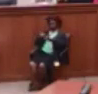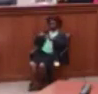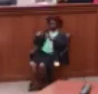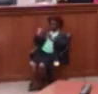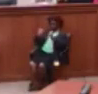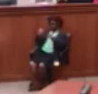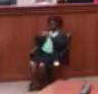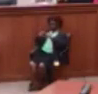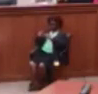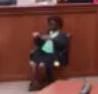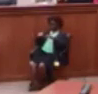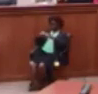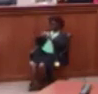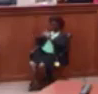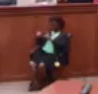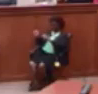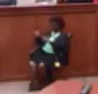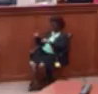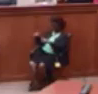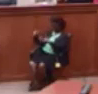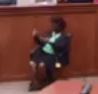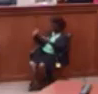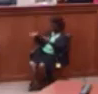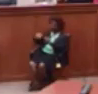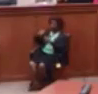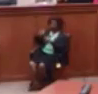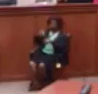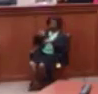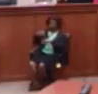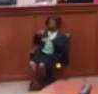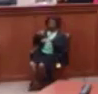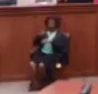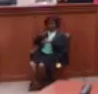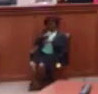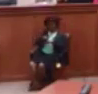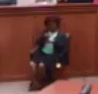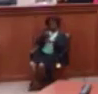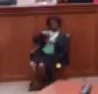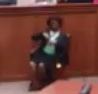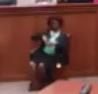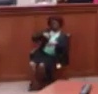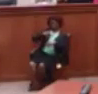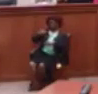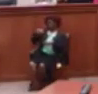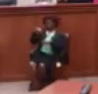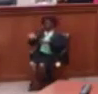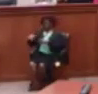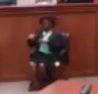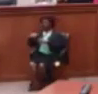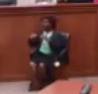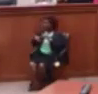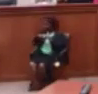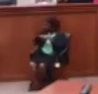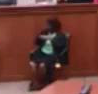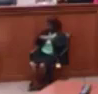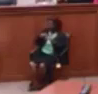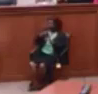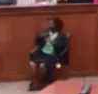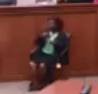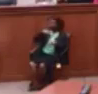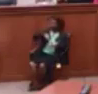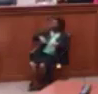that those not only count for the post-secondary credit, but that they're also counting for the high school diploma credit. So